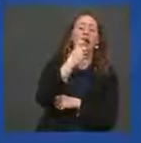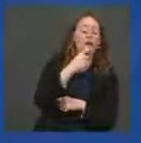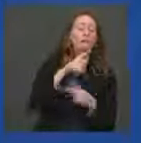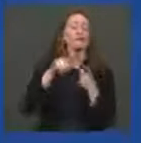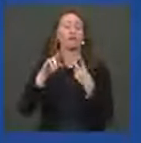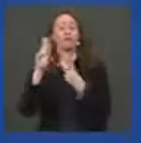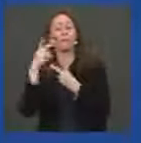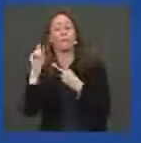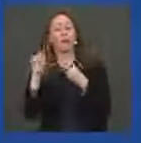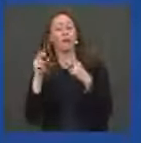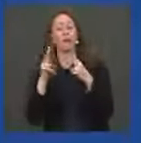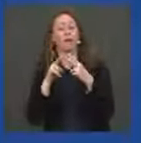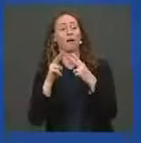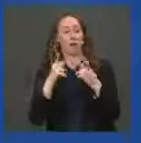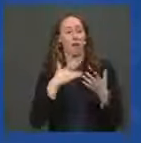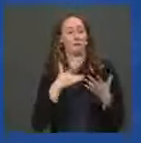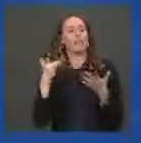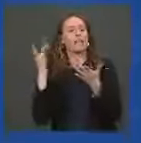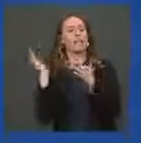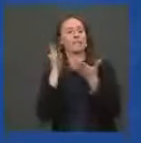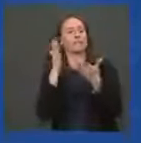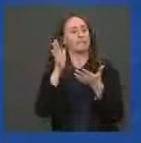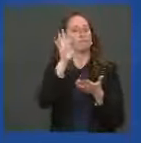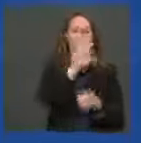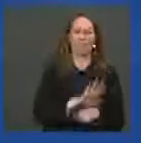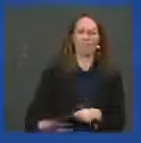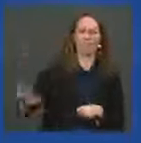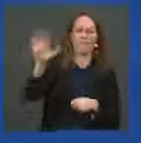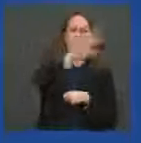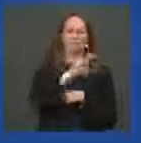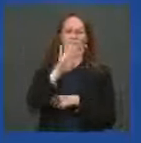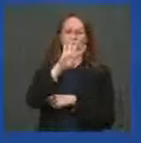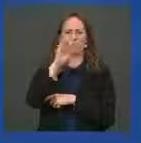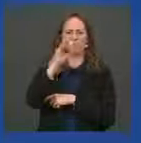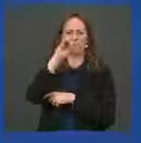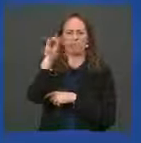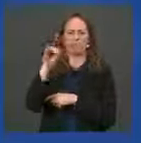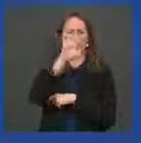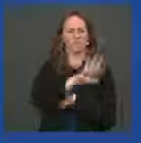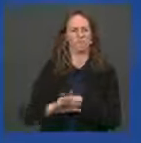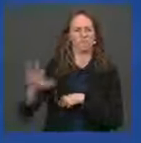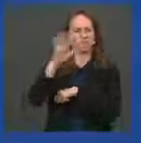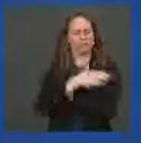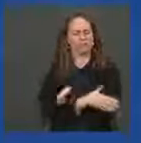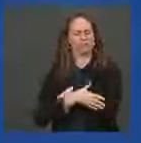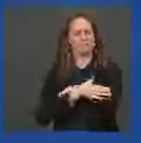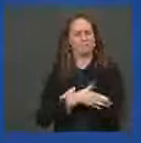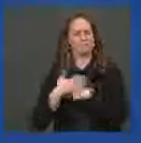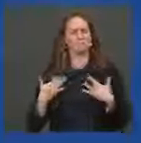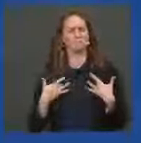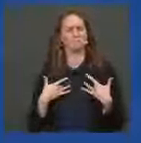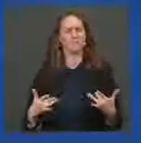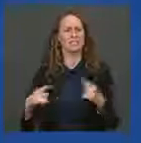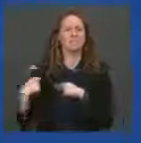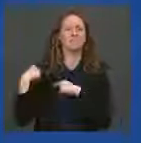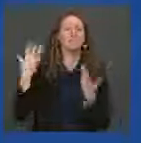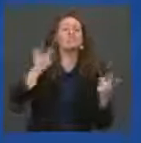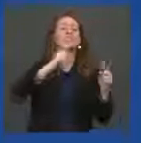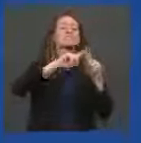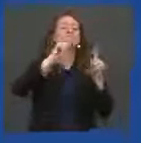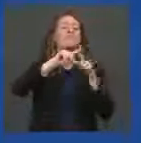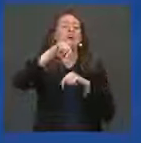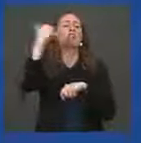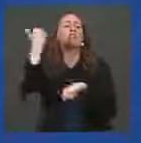America, up to 40%. And other companies are stepping up as well. They include Target, Home Depot, and